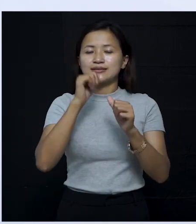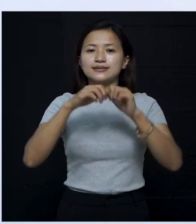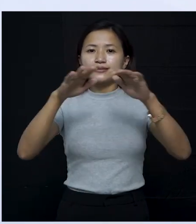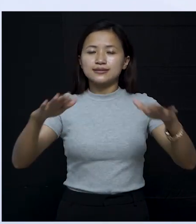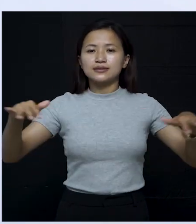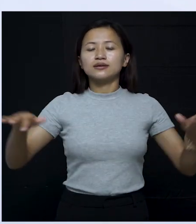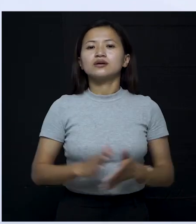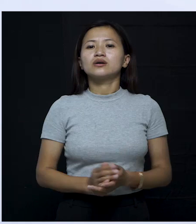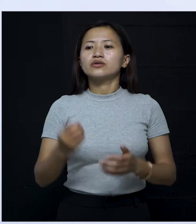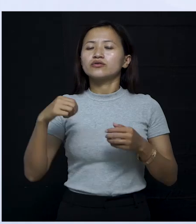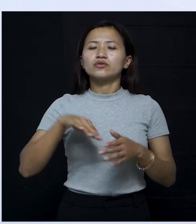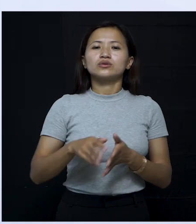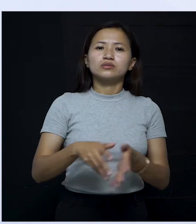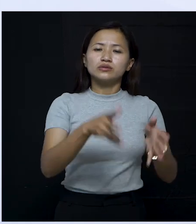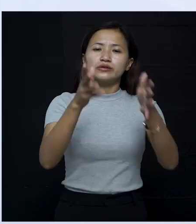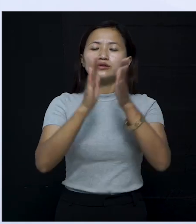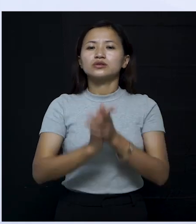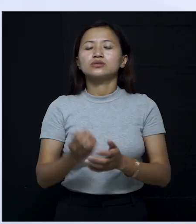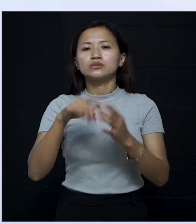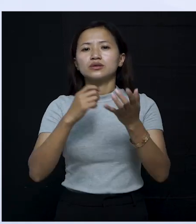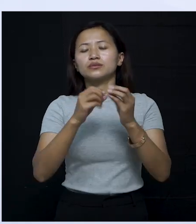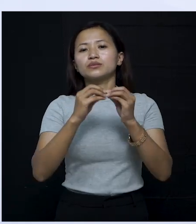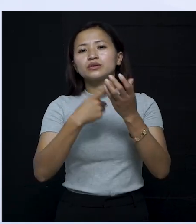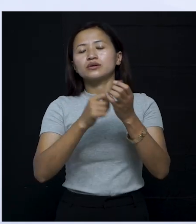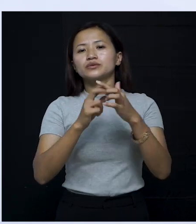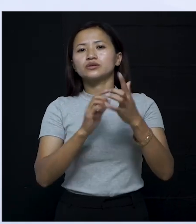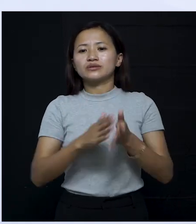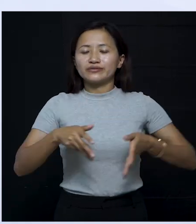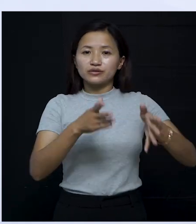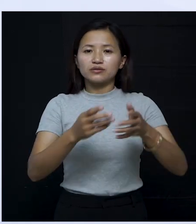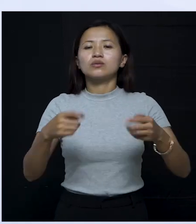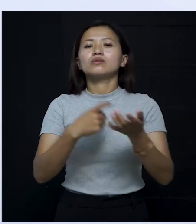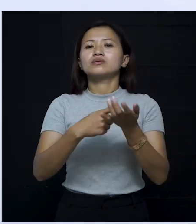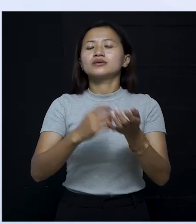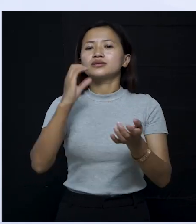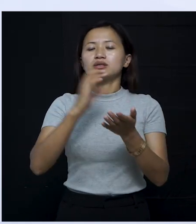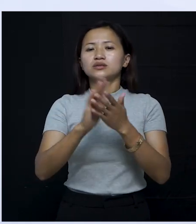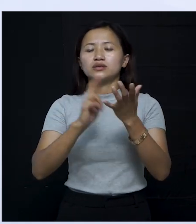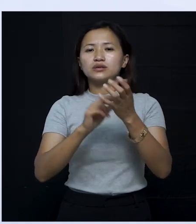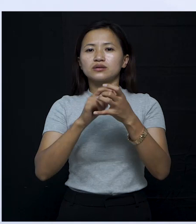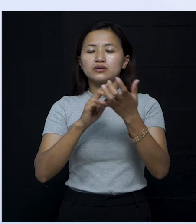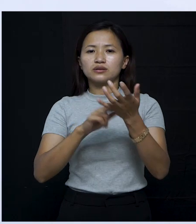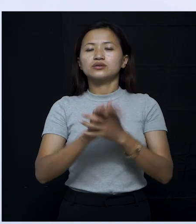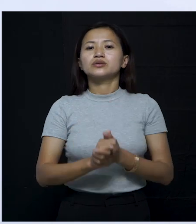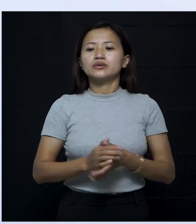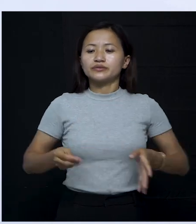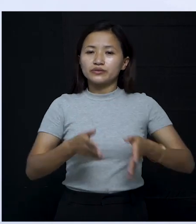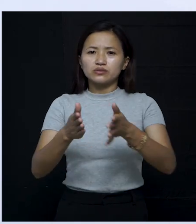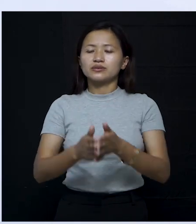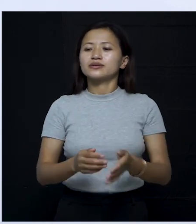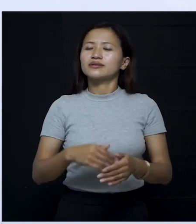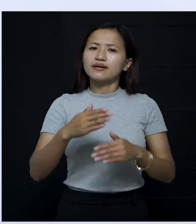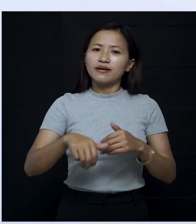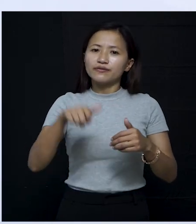flow either into Brahmaputra or Chinwin River, then only from there they flow into the sea. So